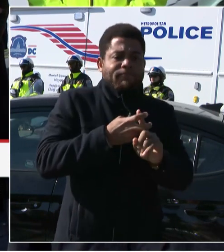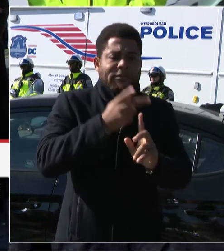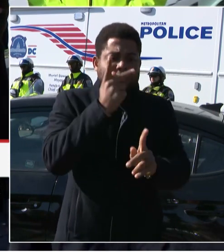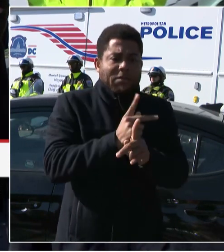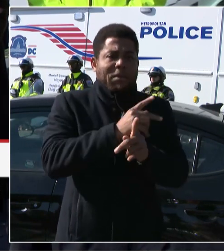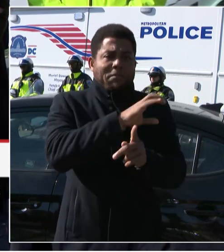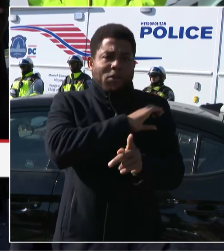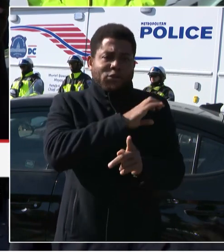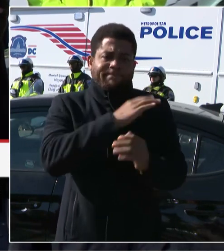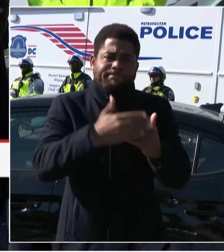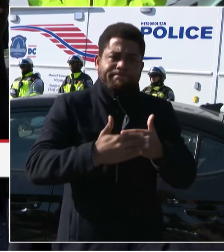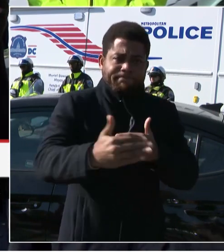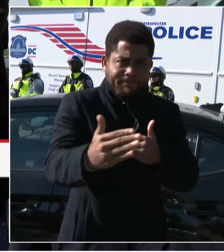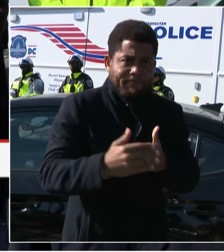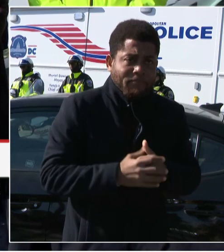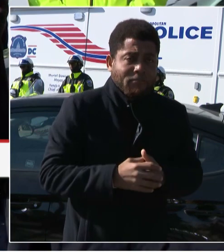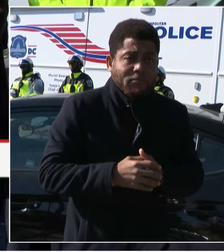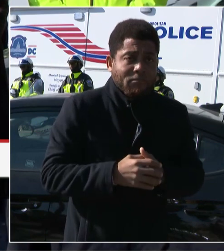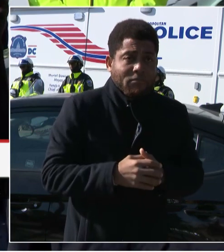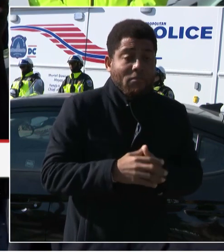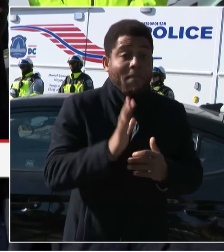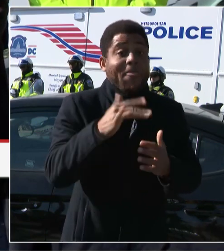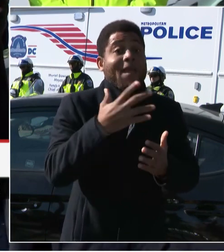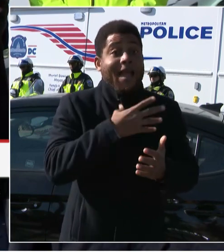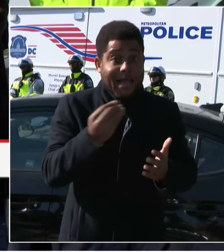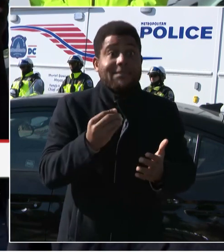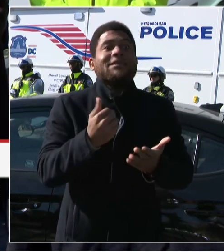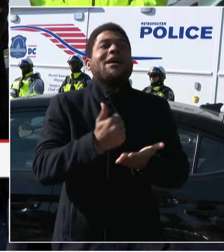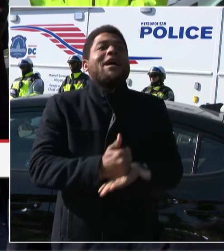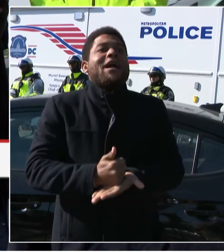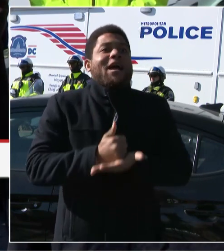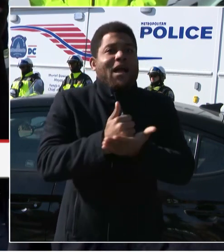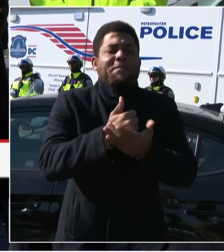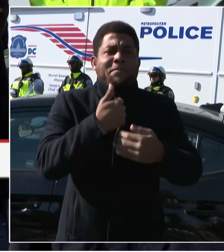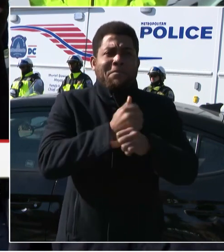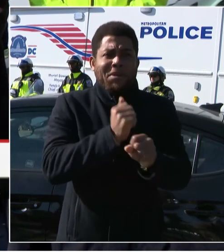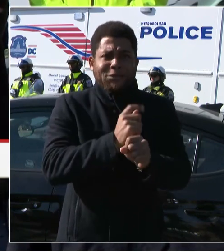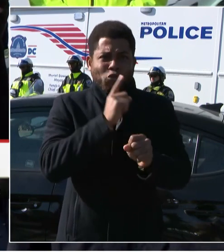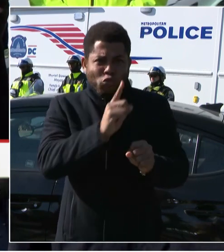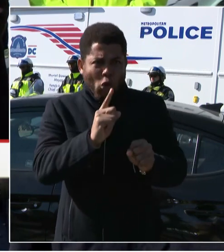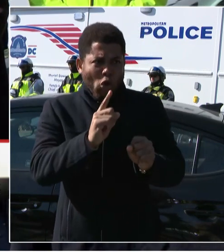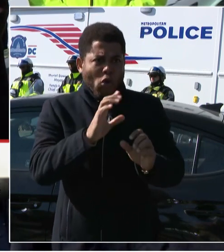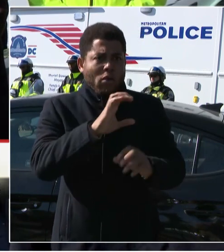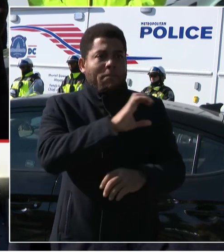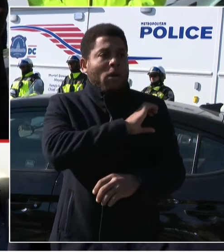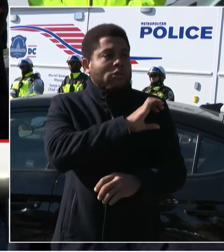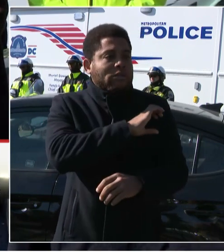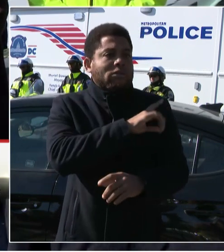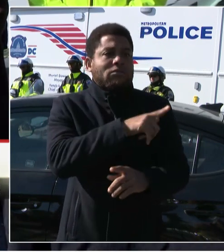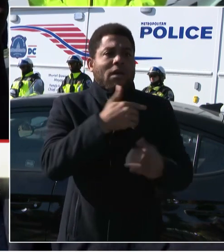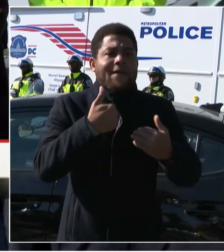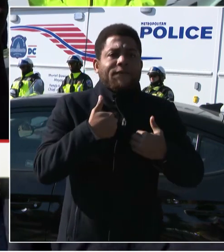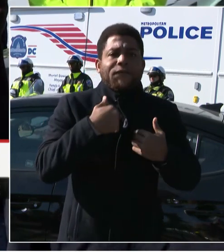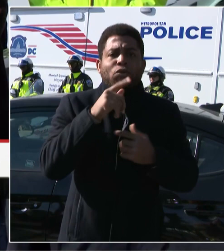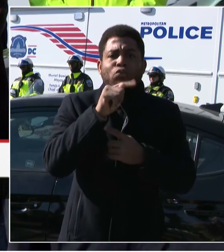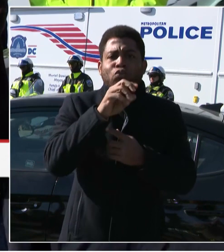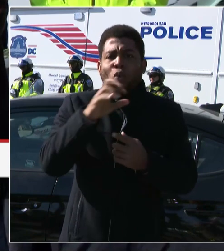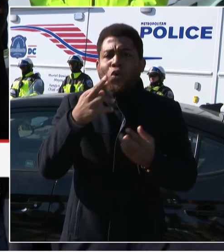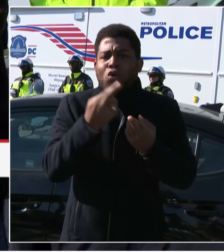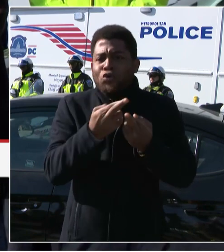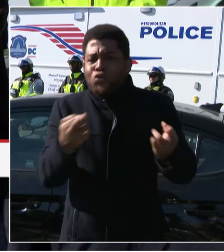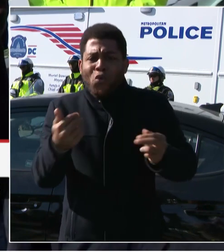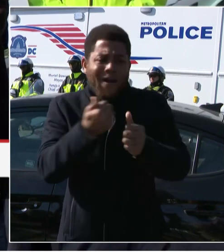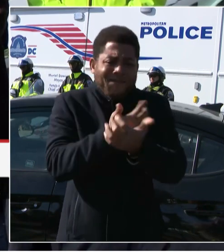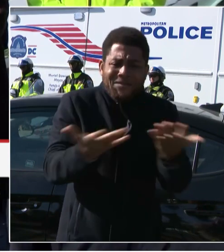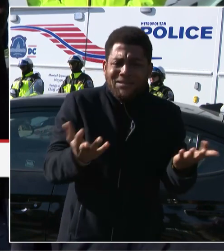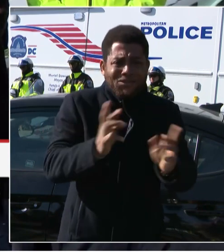officers, but also helps us make sure that the police have the tools that they need to keep us safe. You